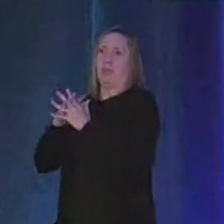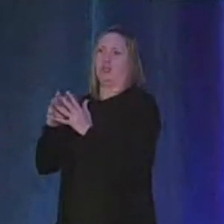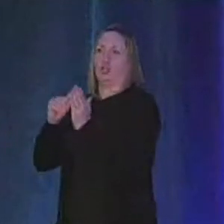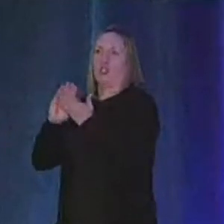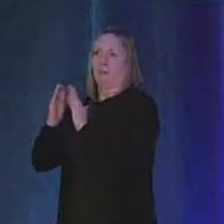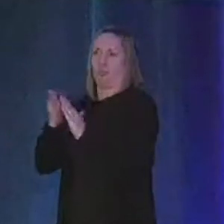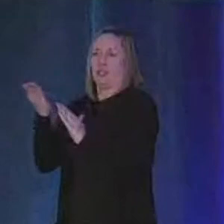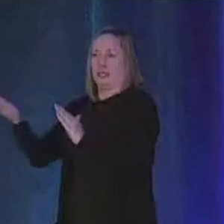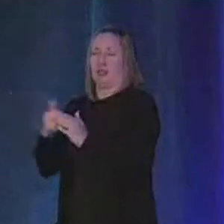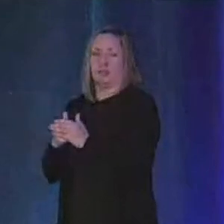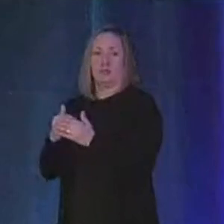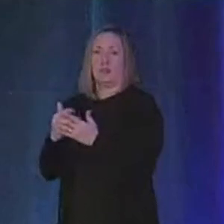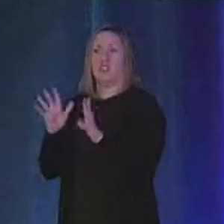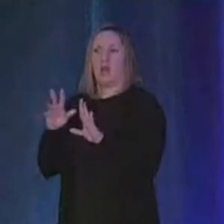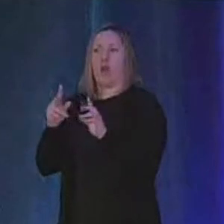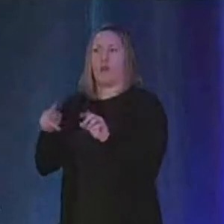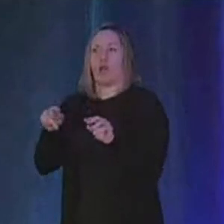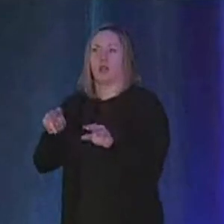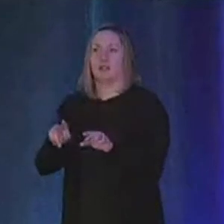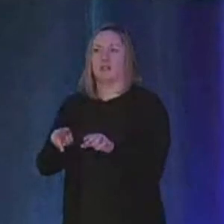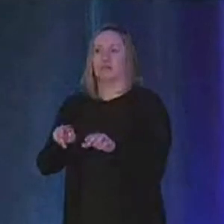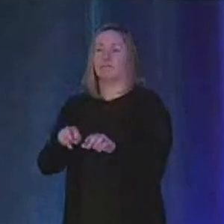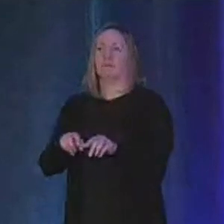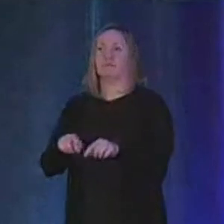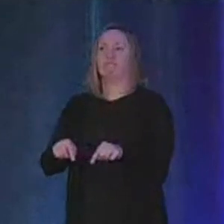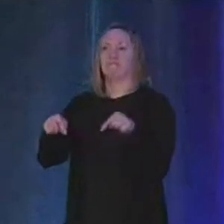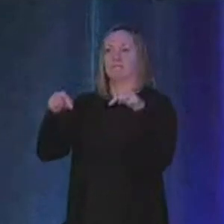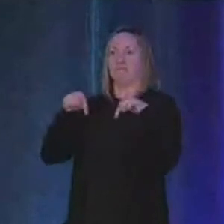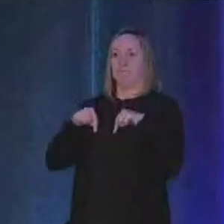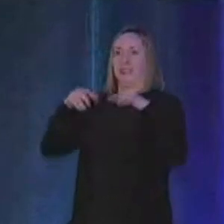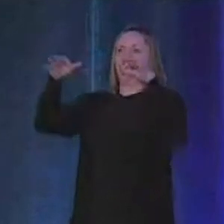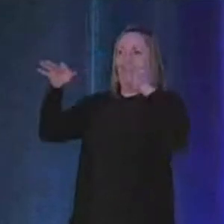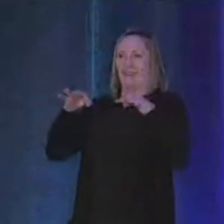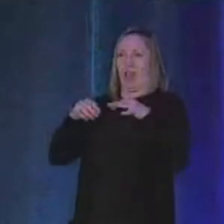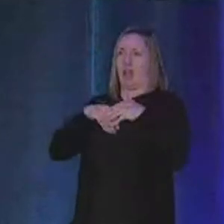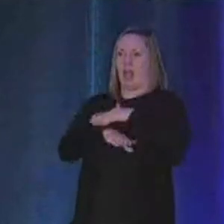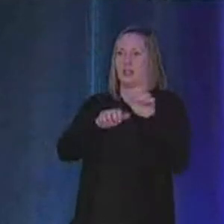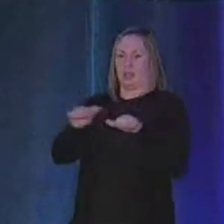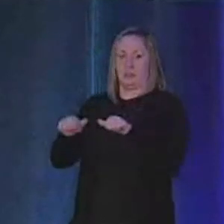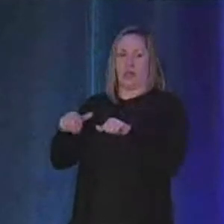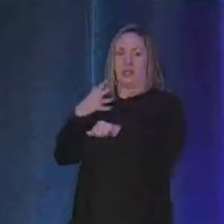I want to take a step back and define accessibility and usability.